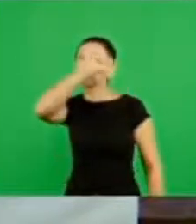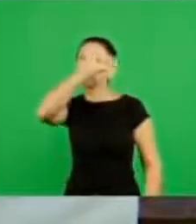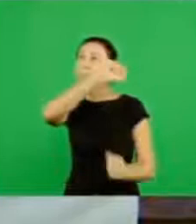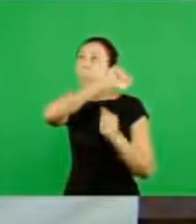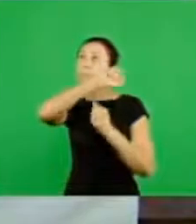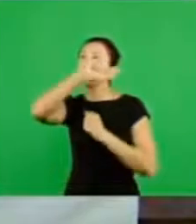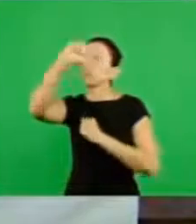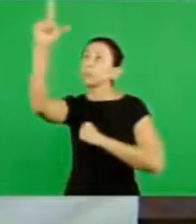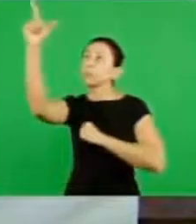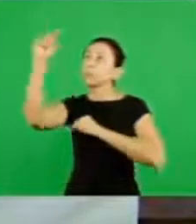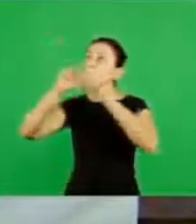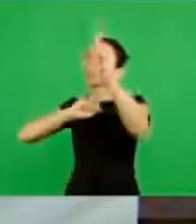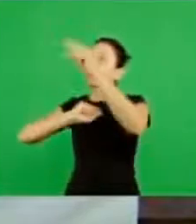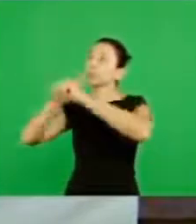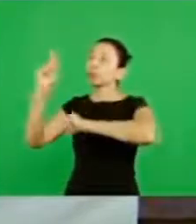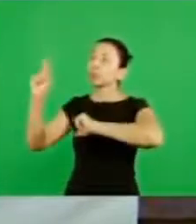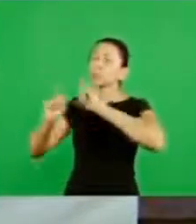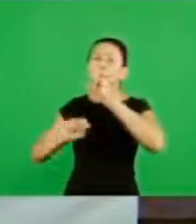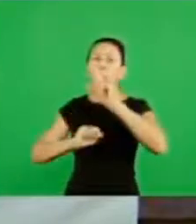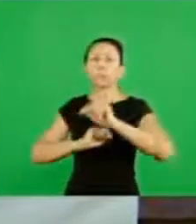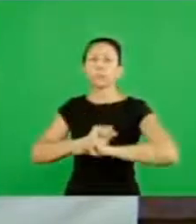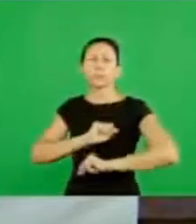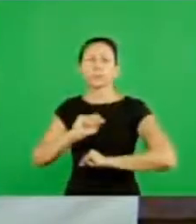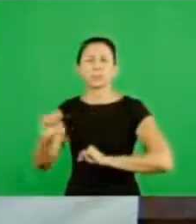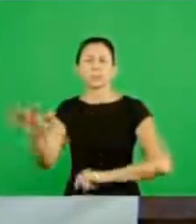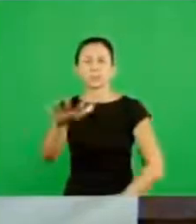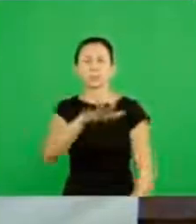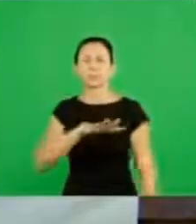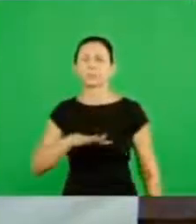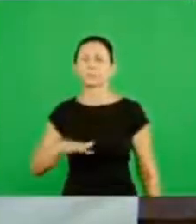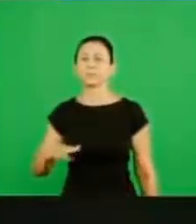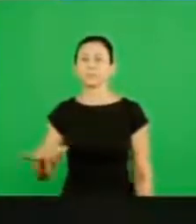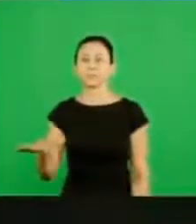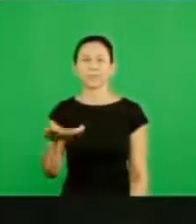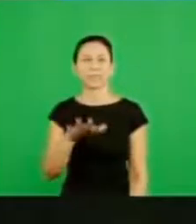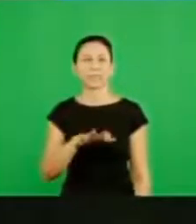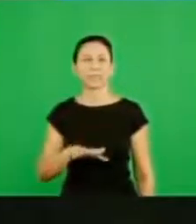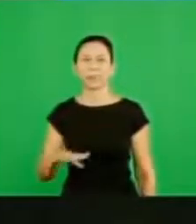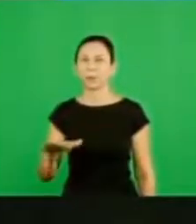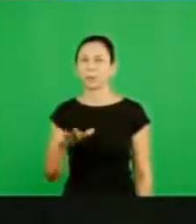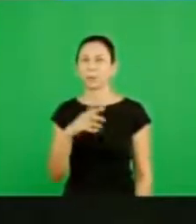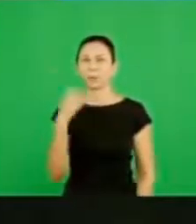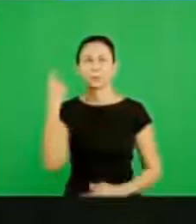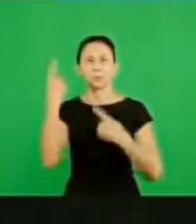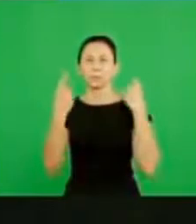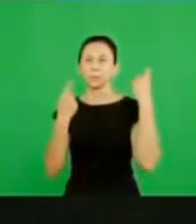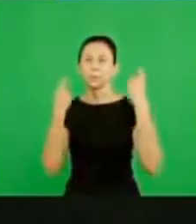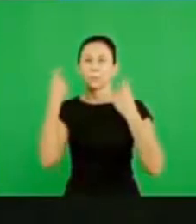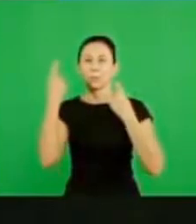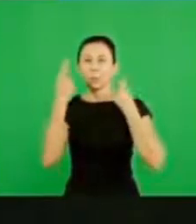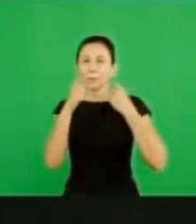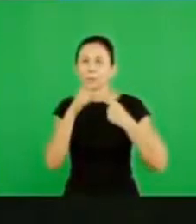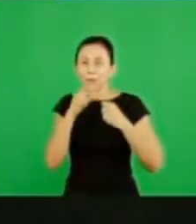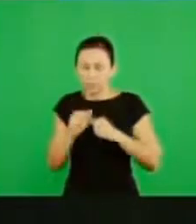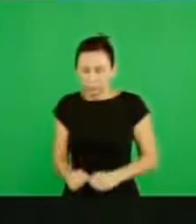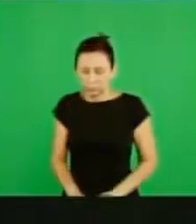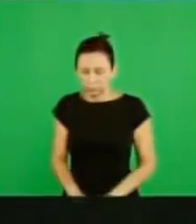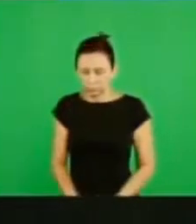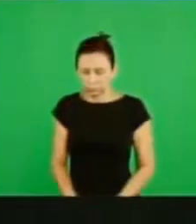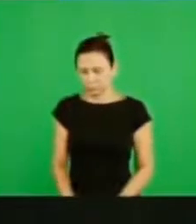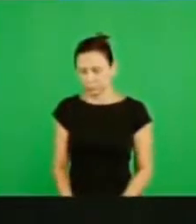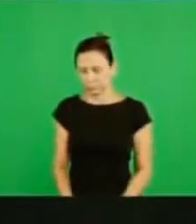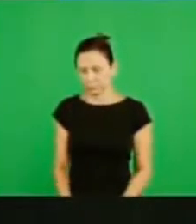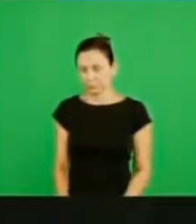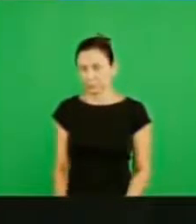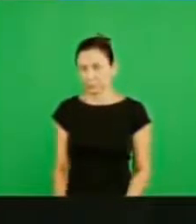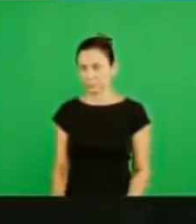the ground. And the radiation there keeps escaping, and it's reaching, you know,